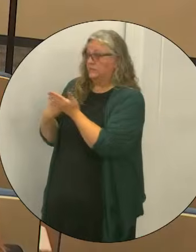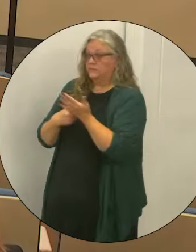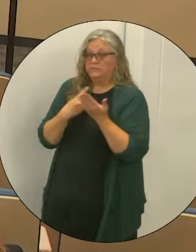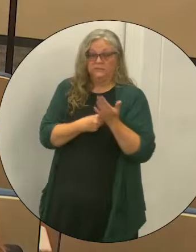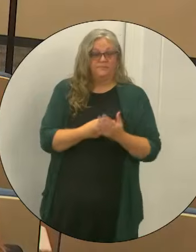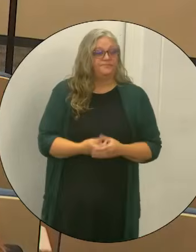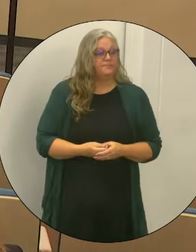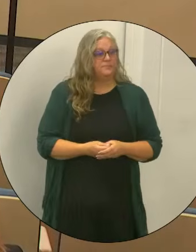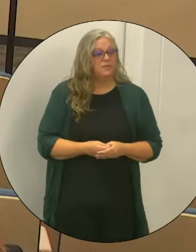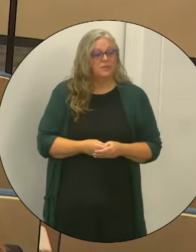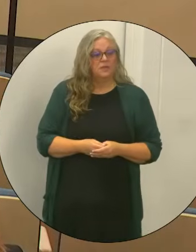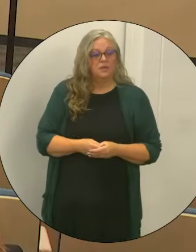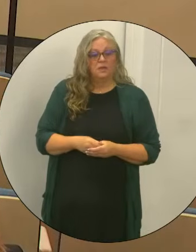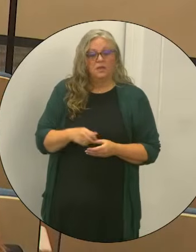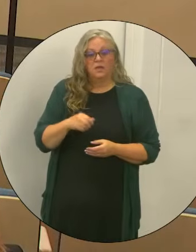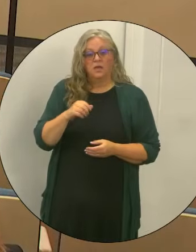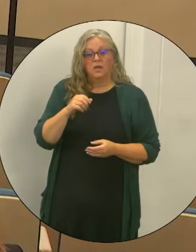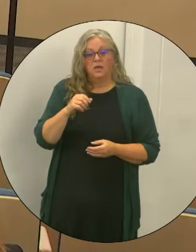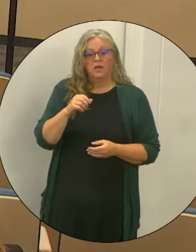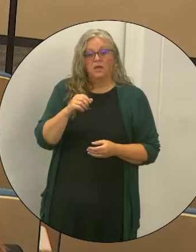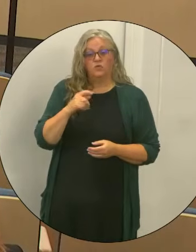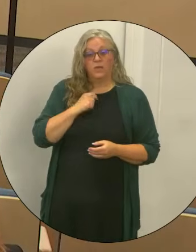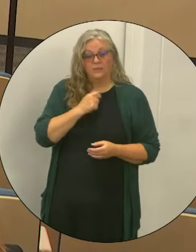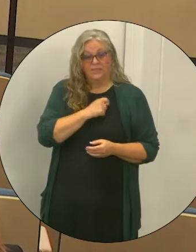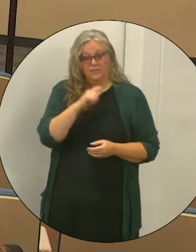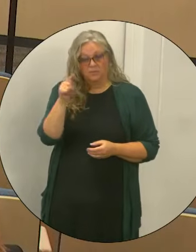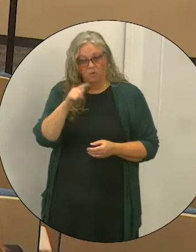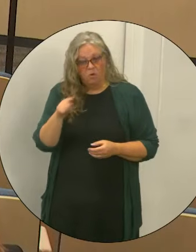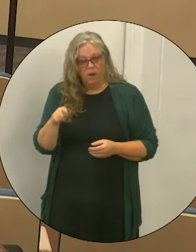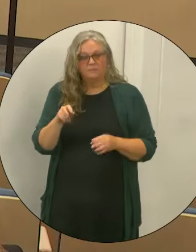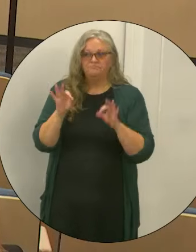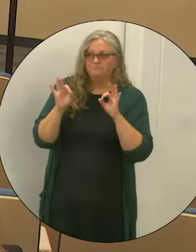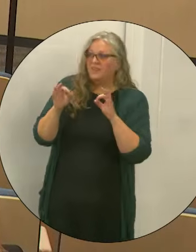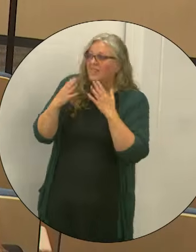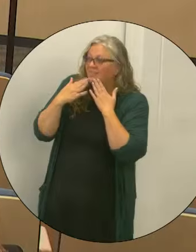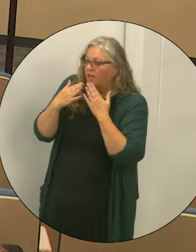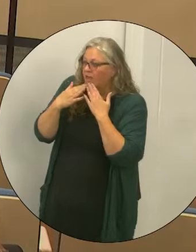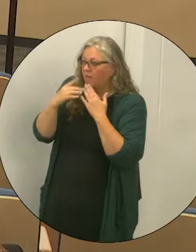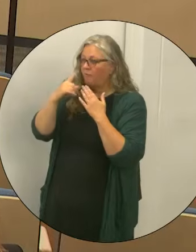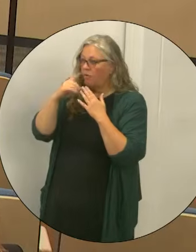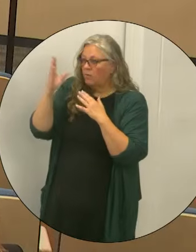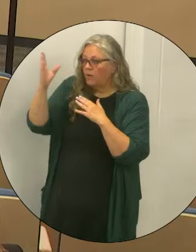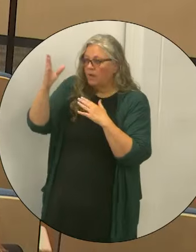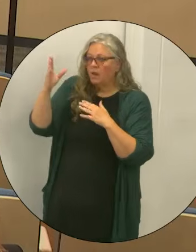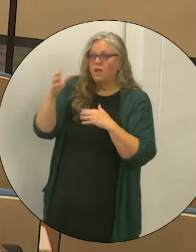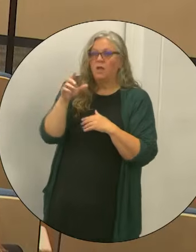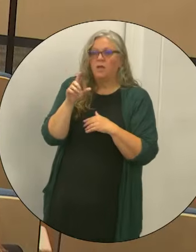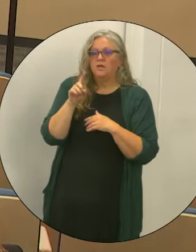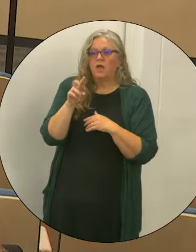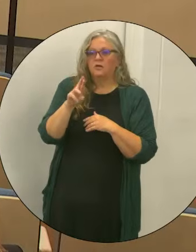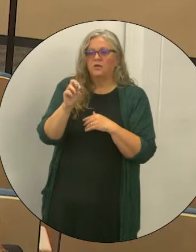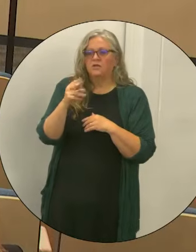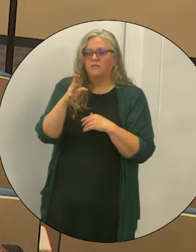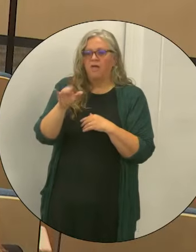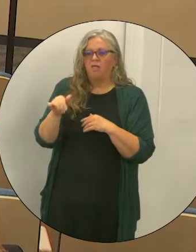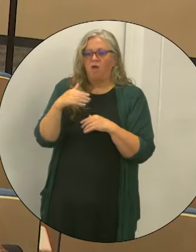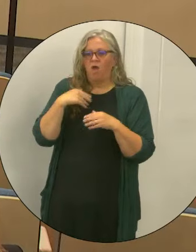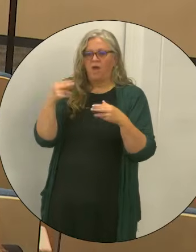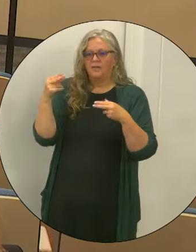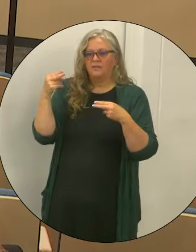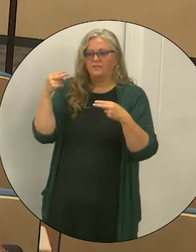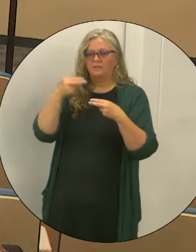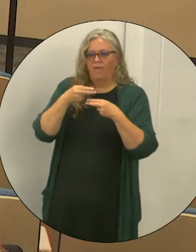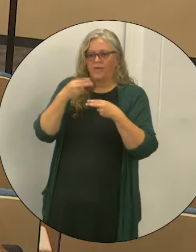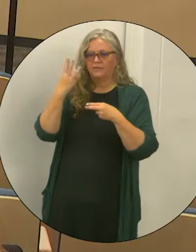Madam President. Thank you for the presentation. Dr. Scavella, on slide 16, and